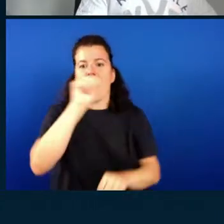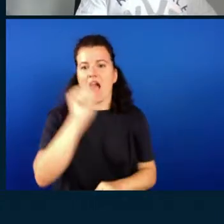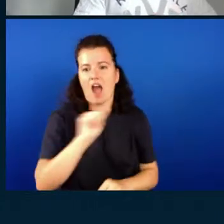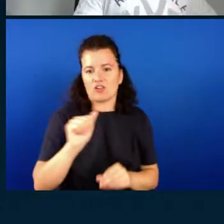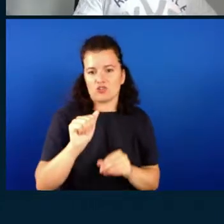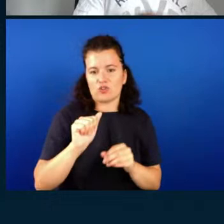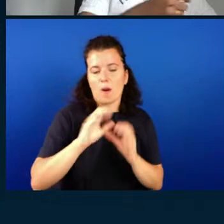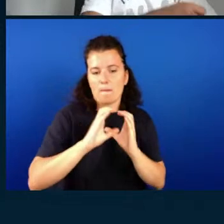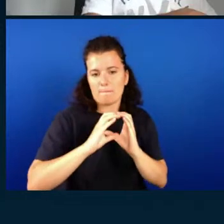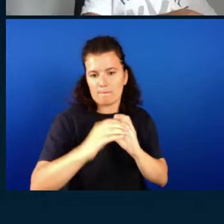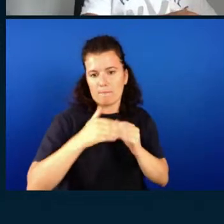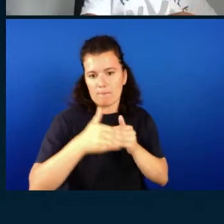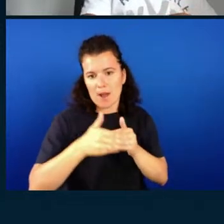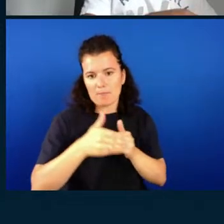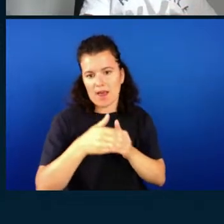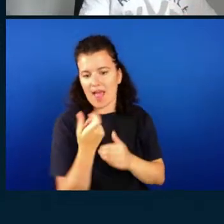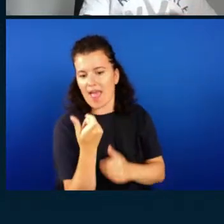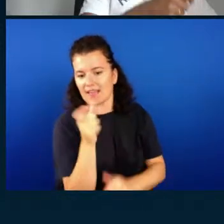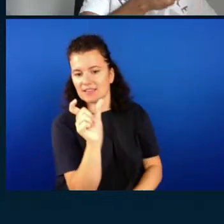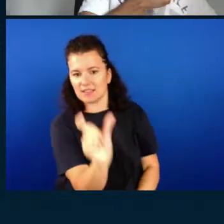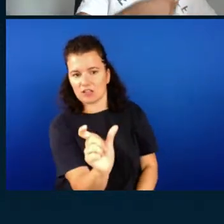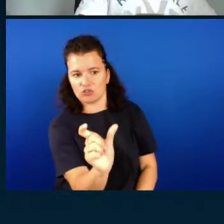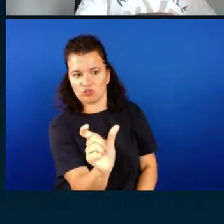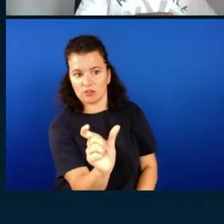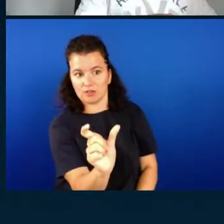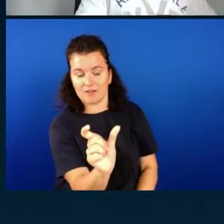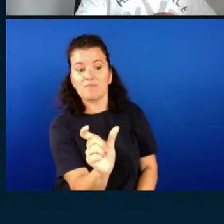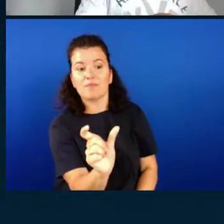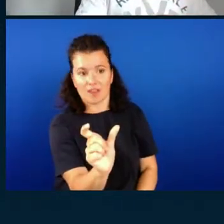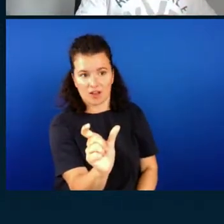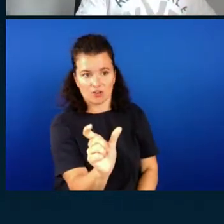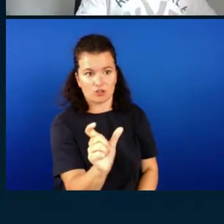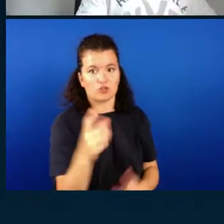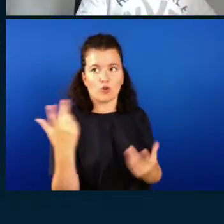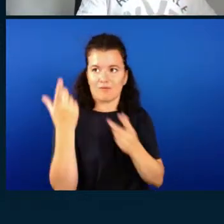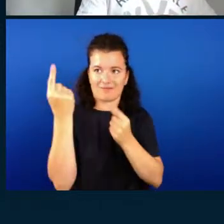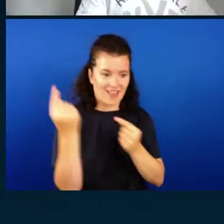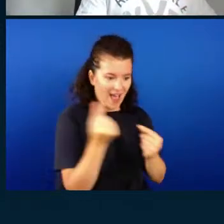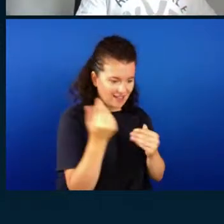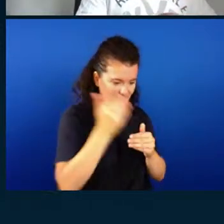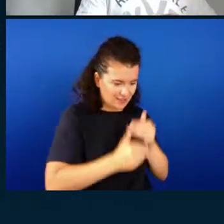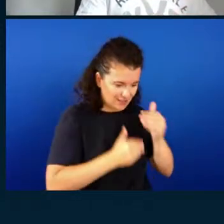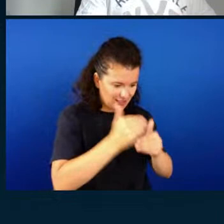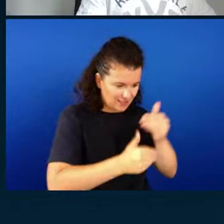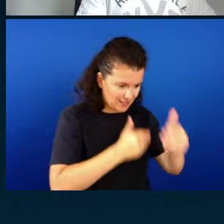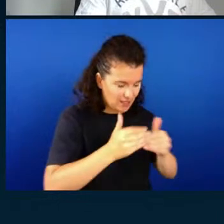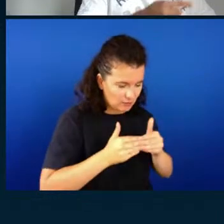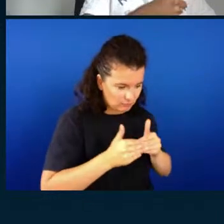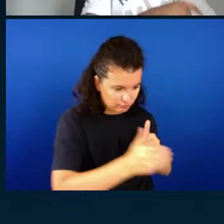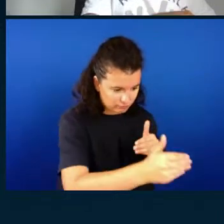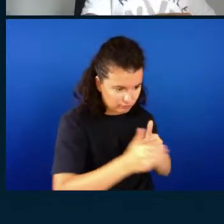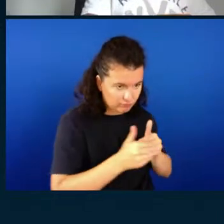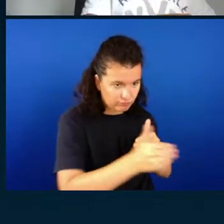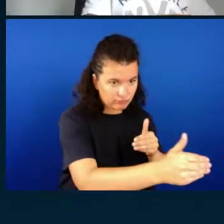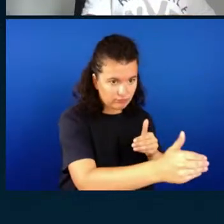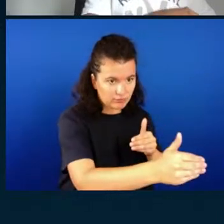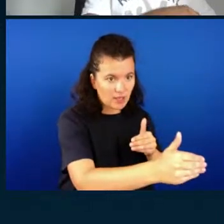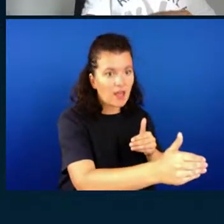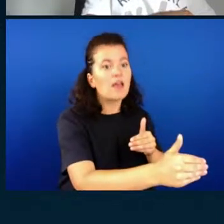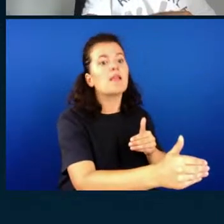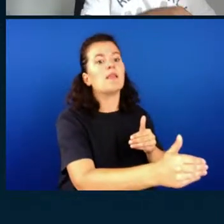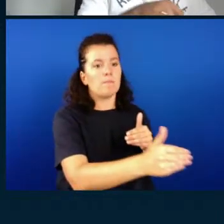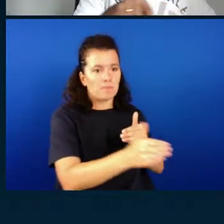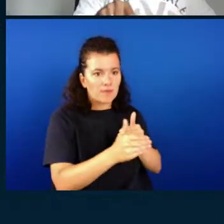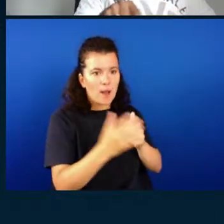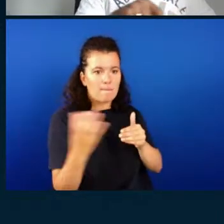So you install an extension, you use the tasks within your extension, and use the task within the release pipeline,